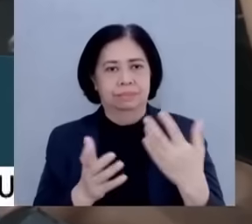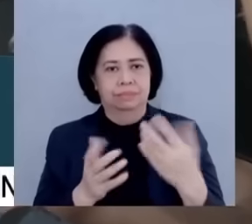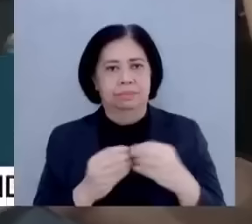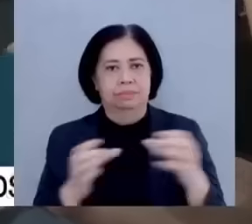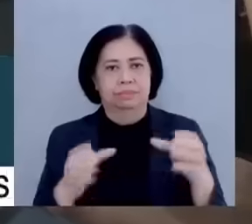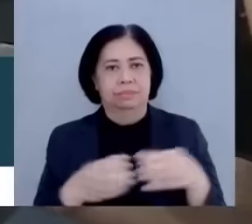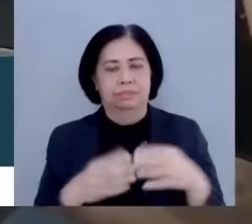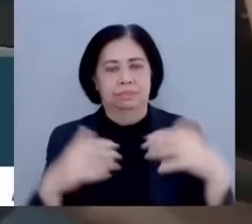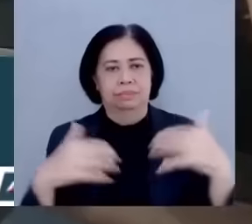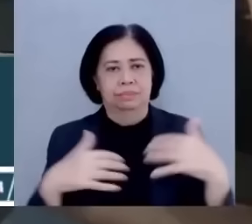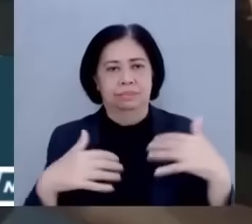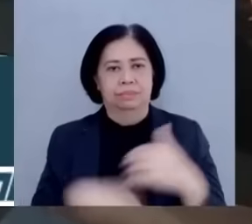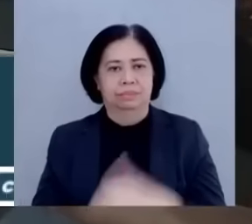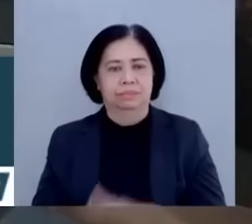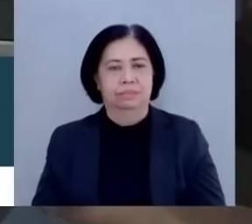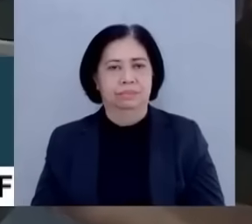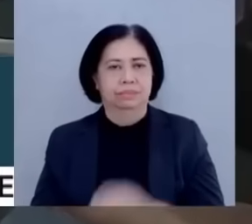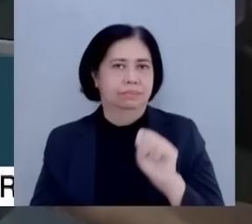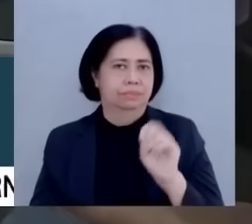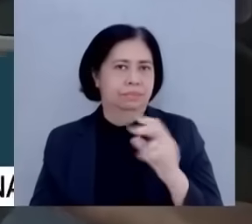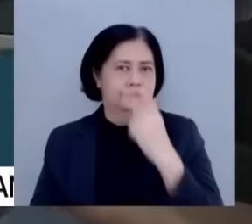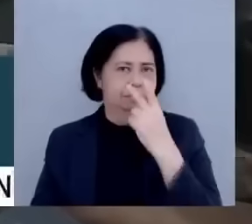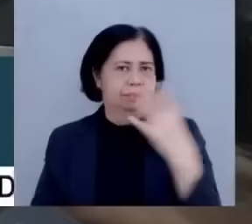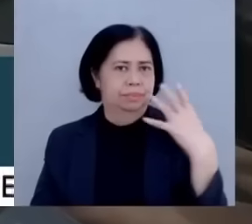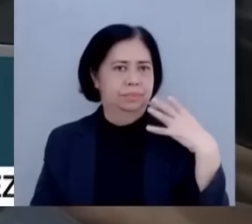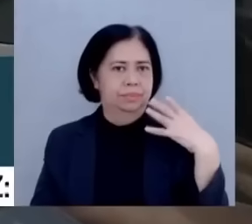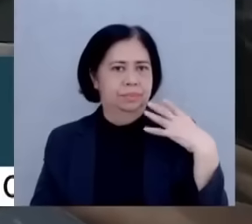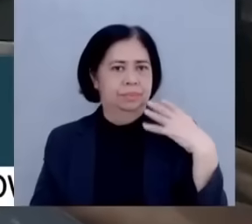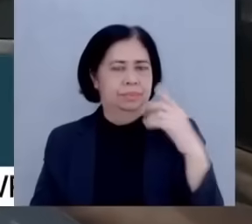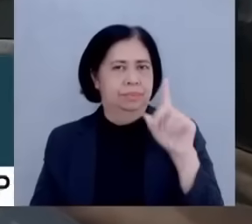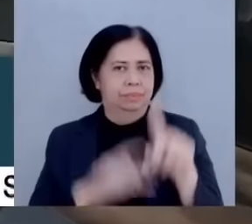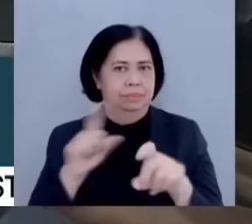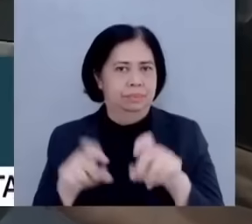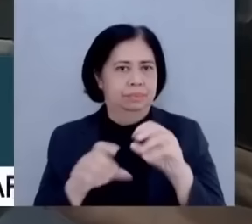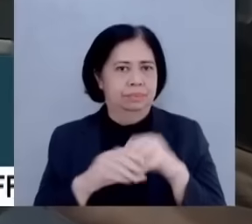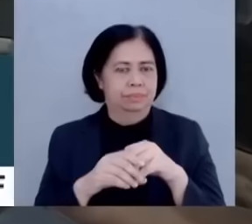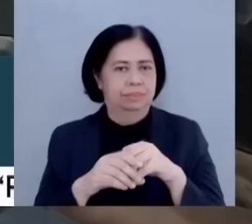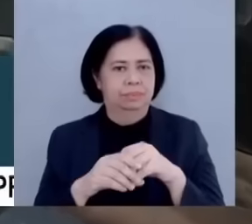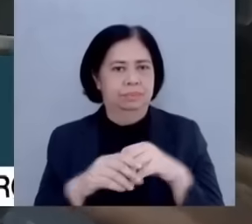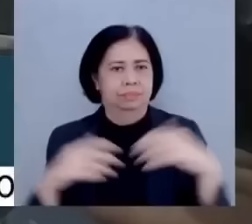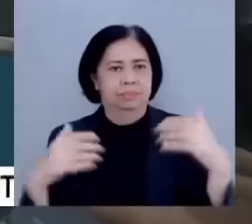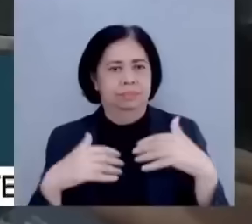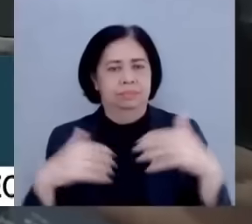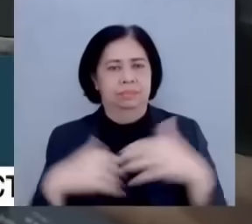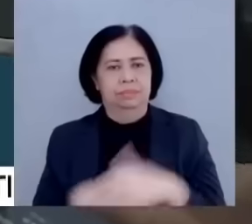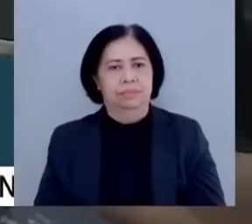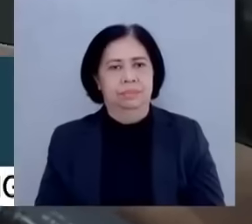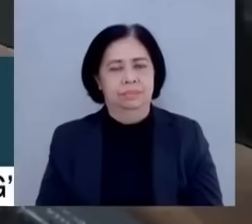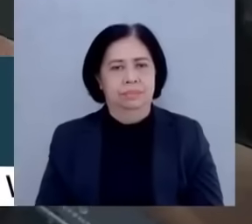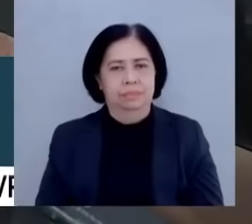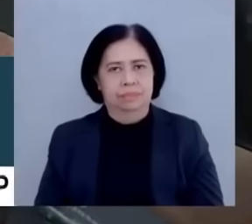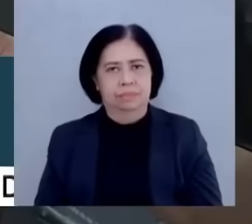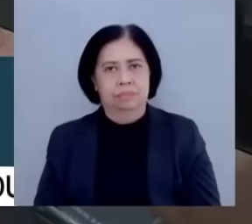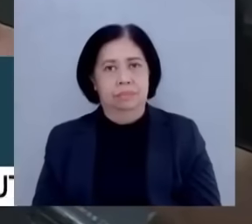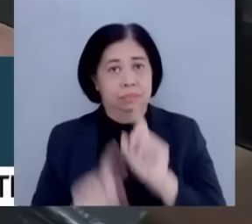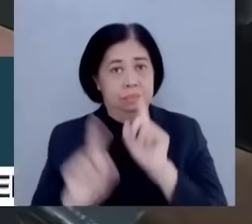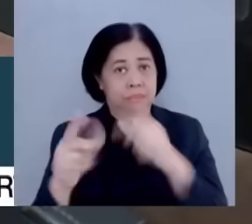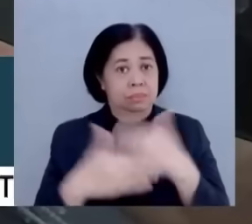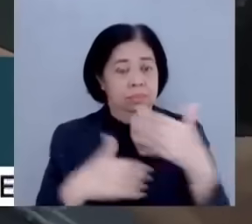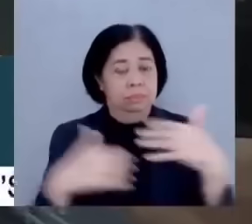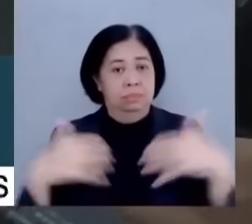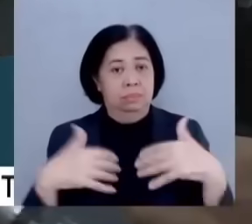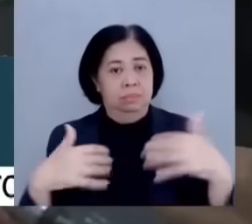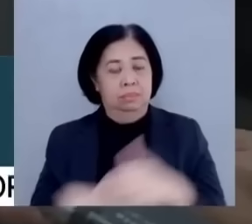hearing. So let's wait for that question to come up in the committee hearing. Friday, will you be able to attend the next